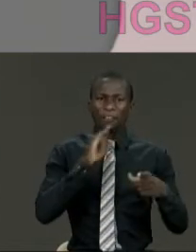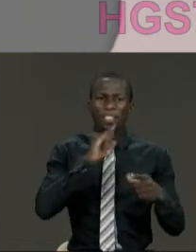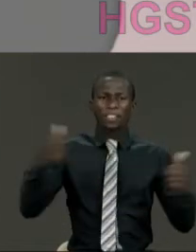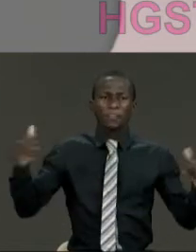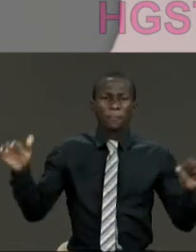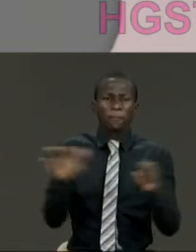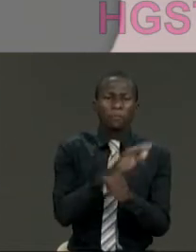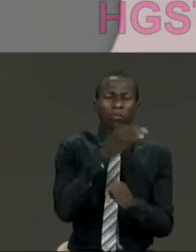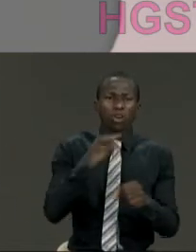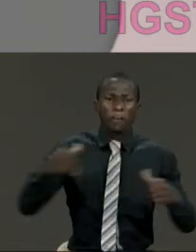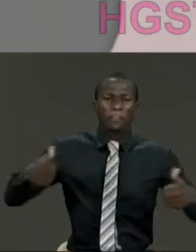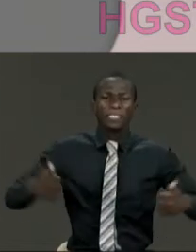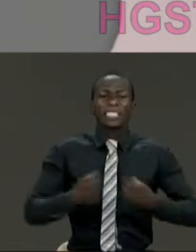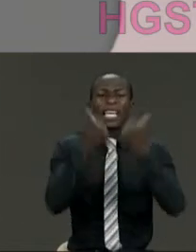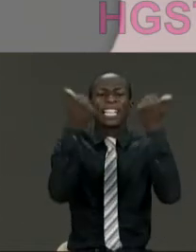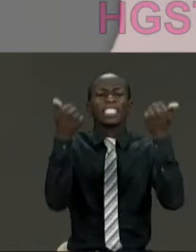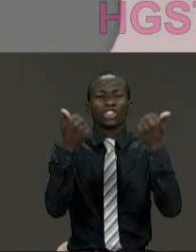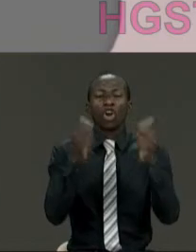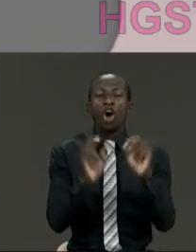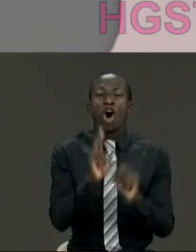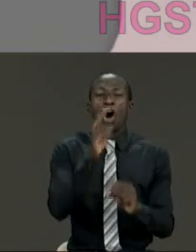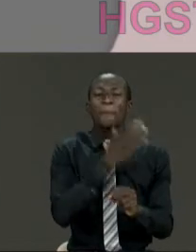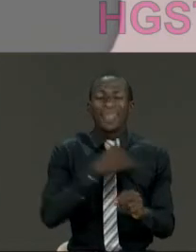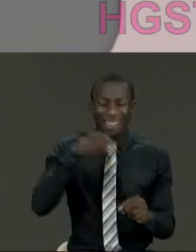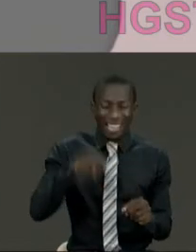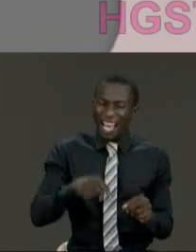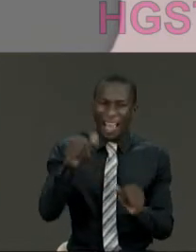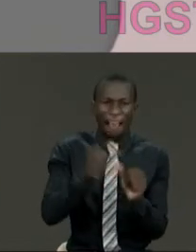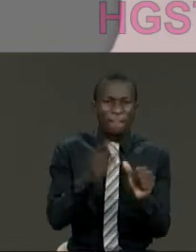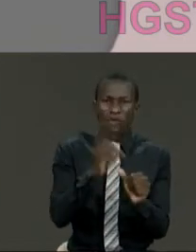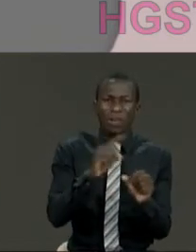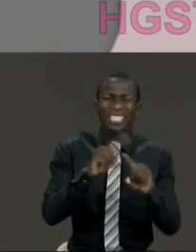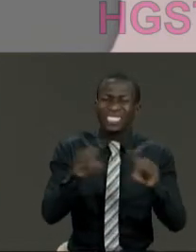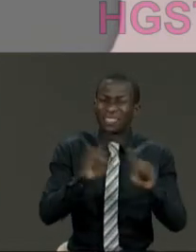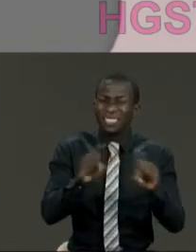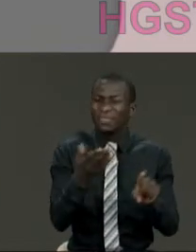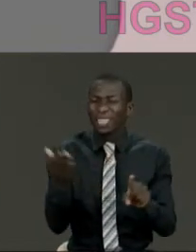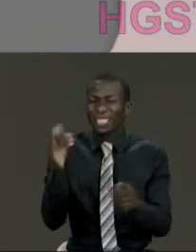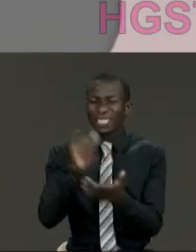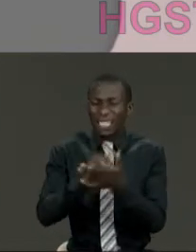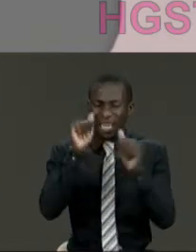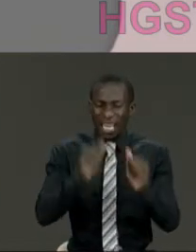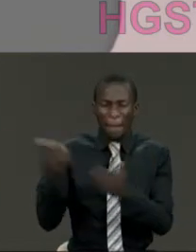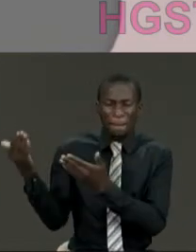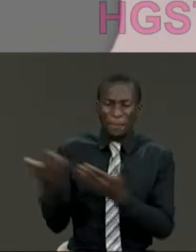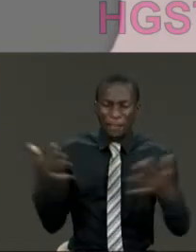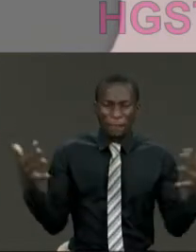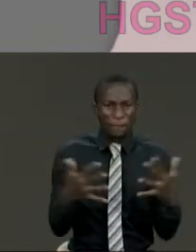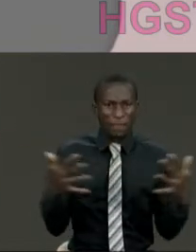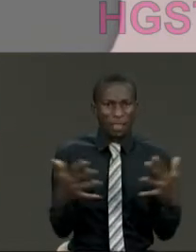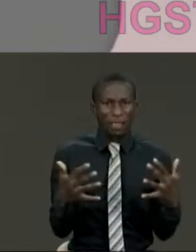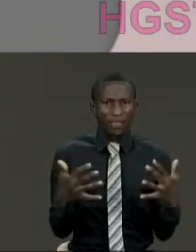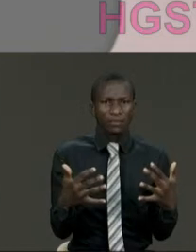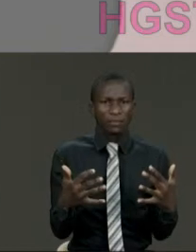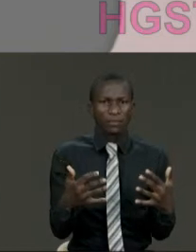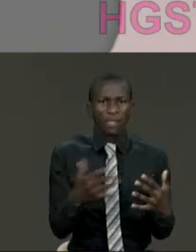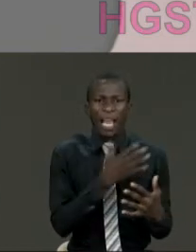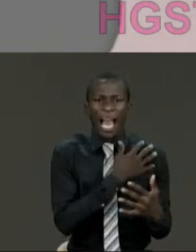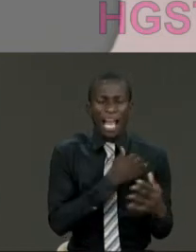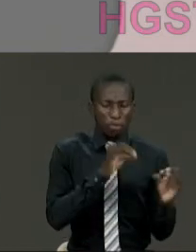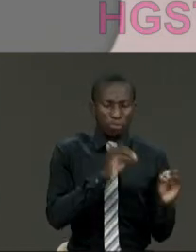up and downs everywhere, several things that can bring fears and anxiety to the heart of